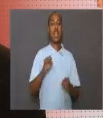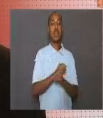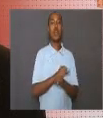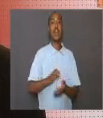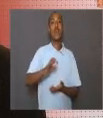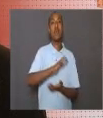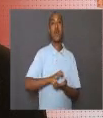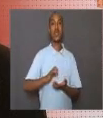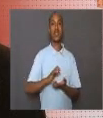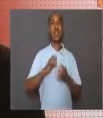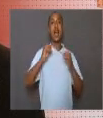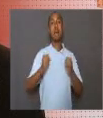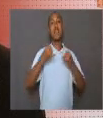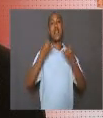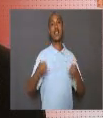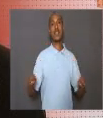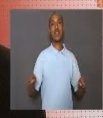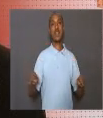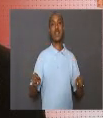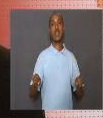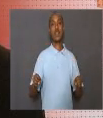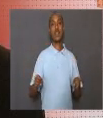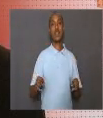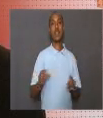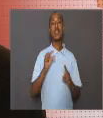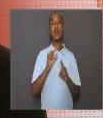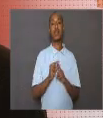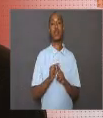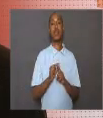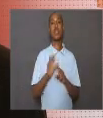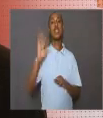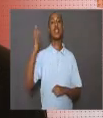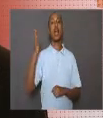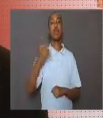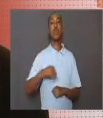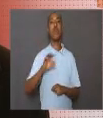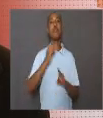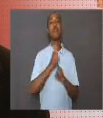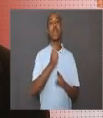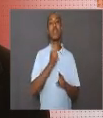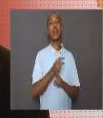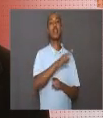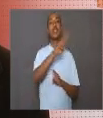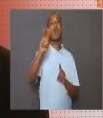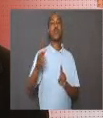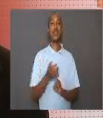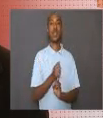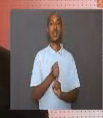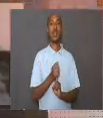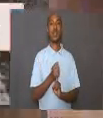Inorganic compounds can be classified in terms of the types of metals they